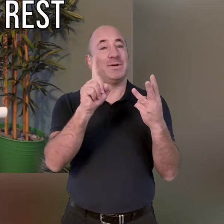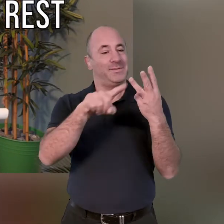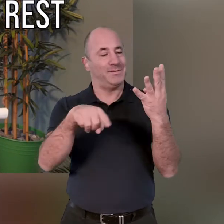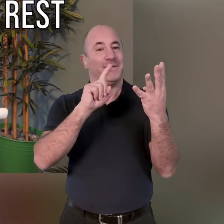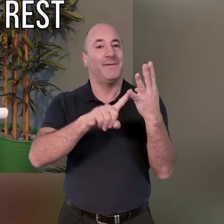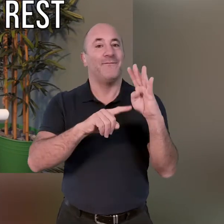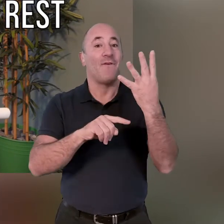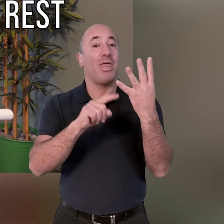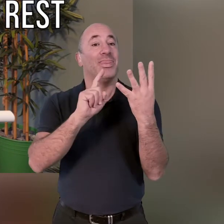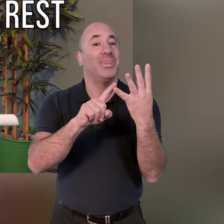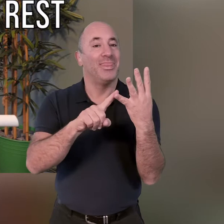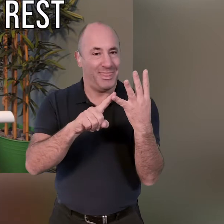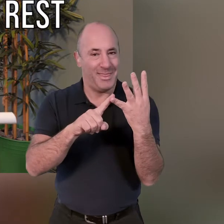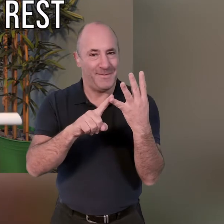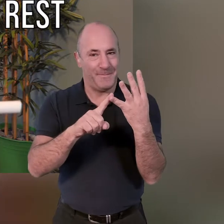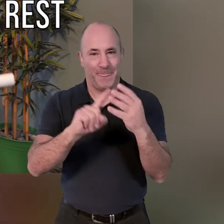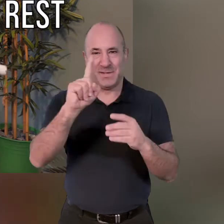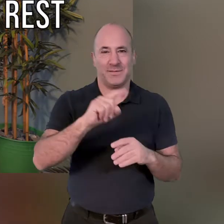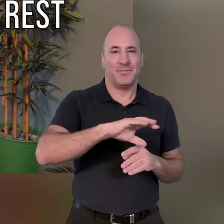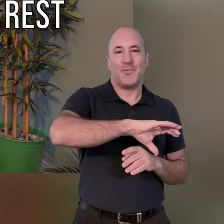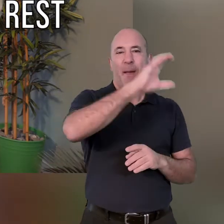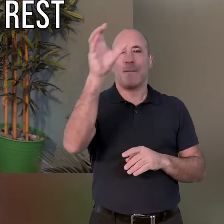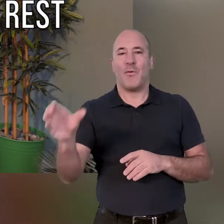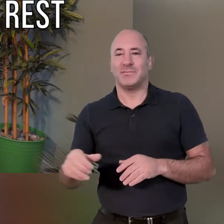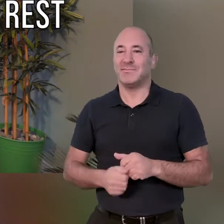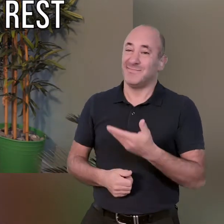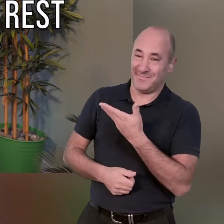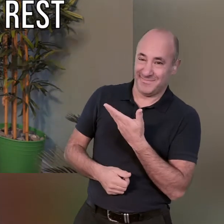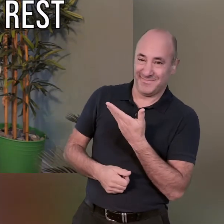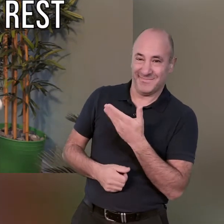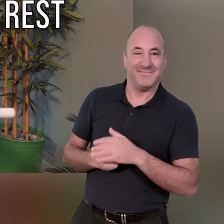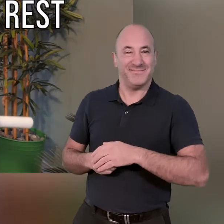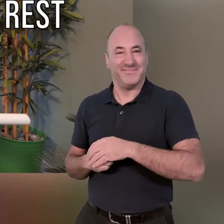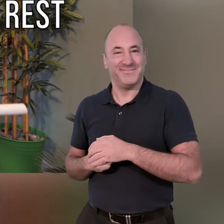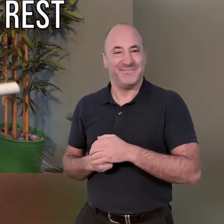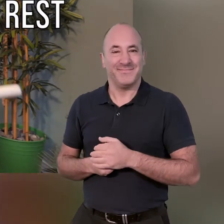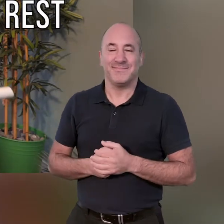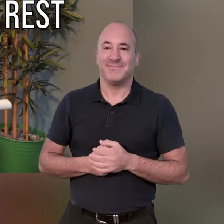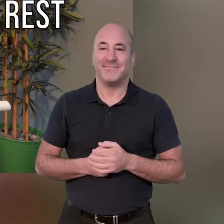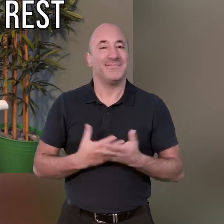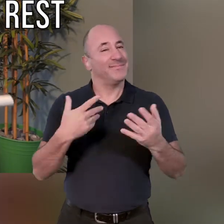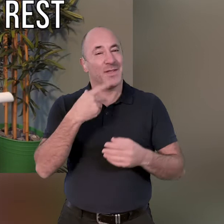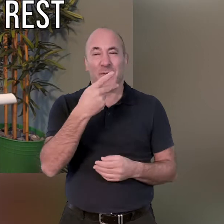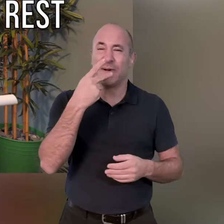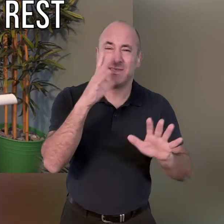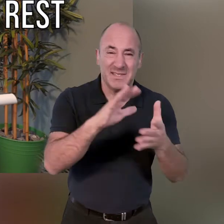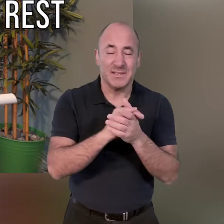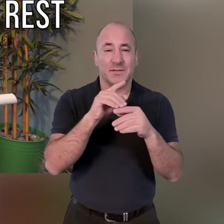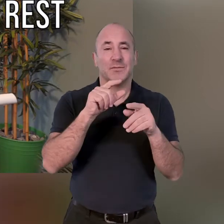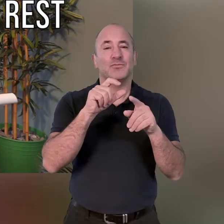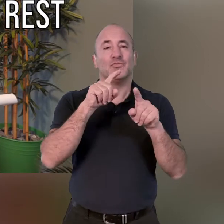Okay, and then we've got that fourth exercise again, which is what I like to call rainbows. So again, with all of these, as I keep